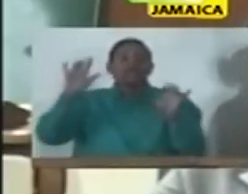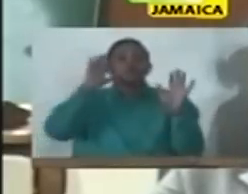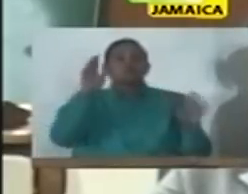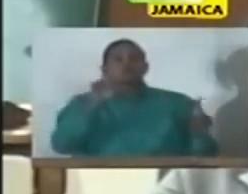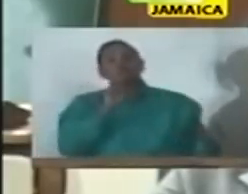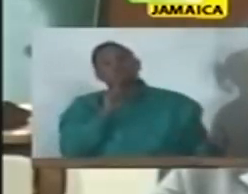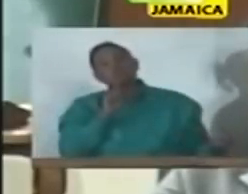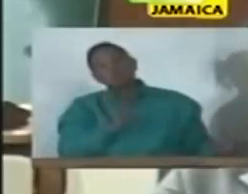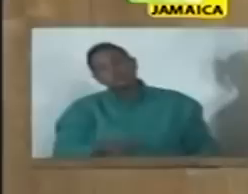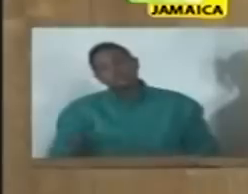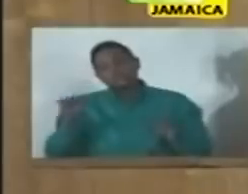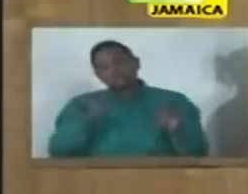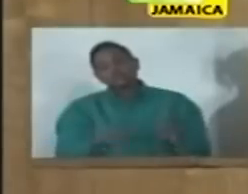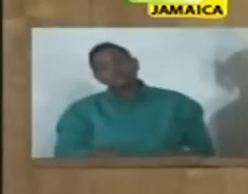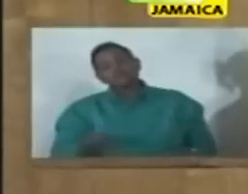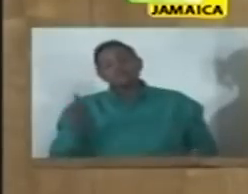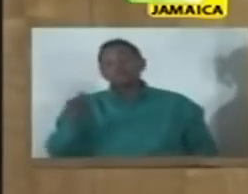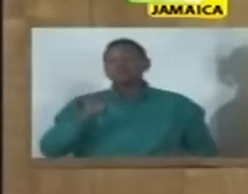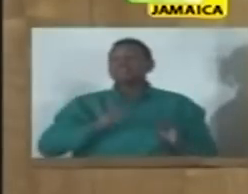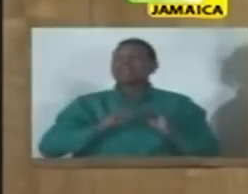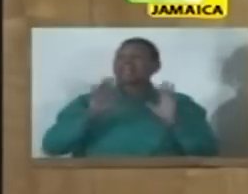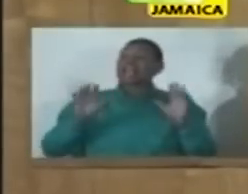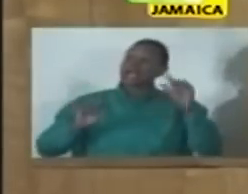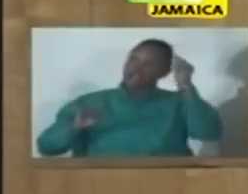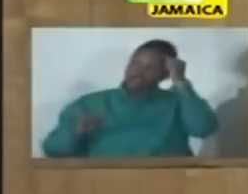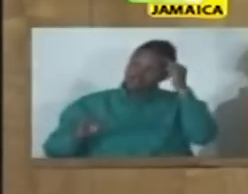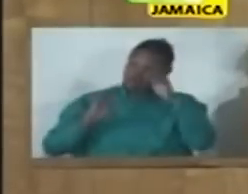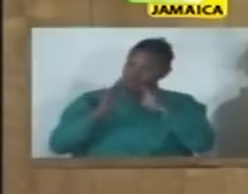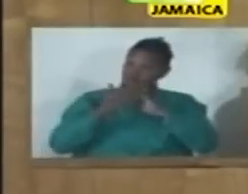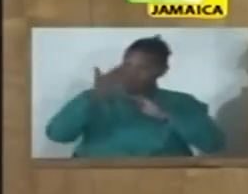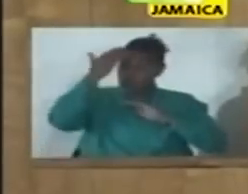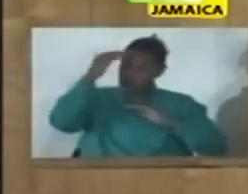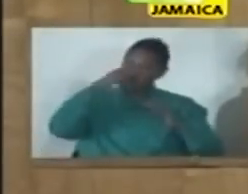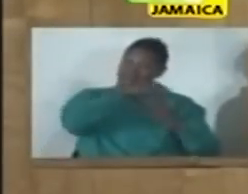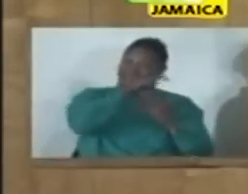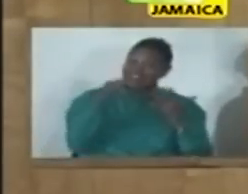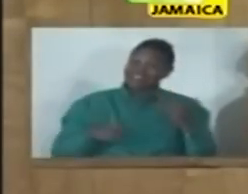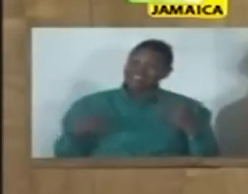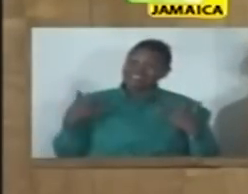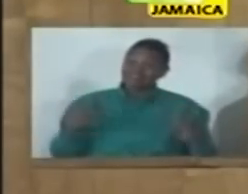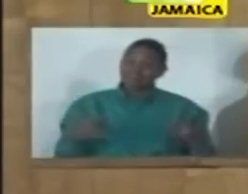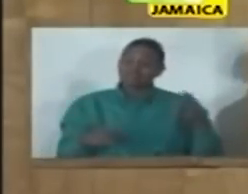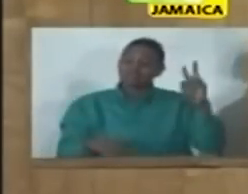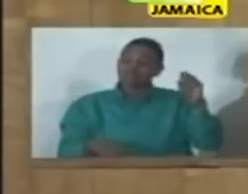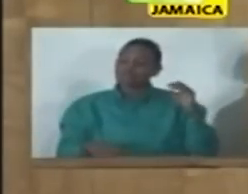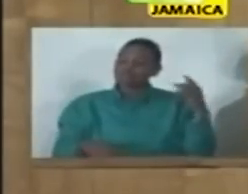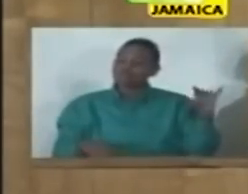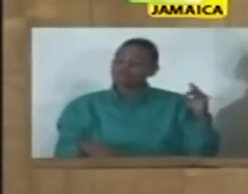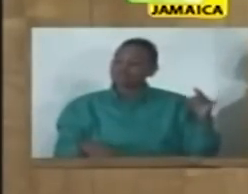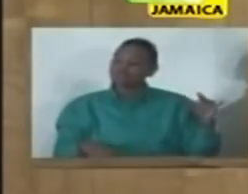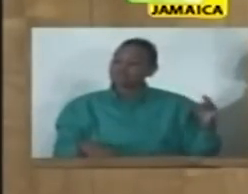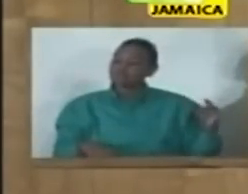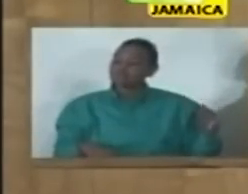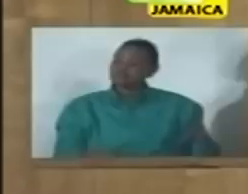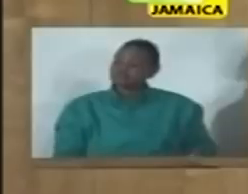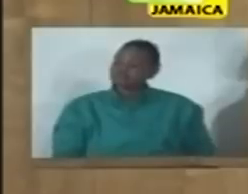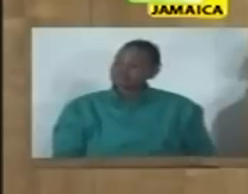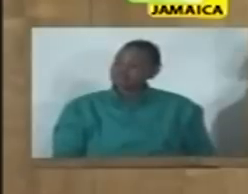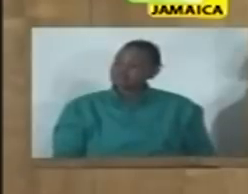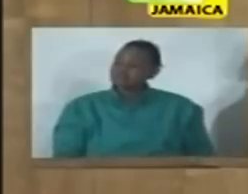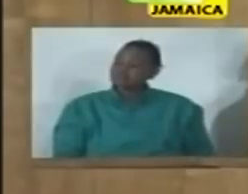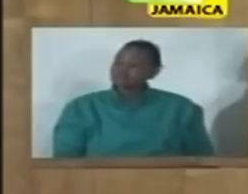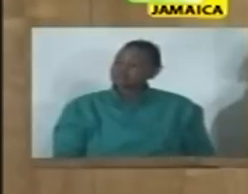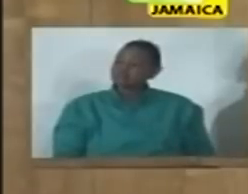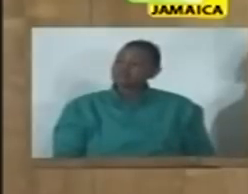Mr. President, that the government of Jamaica knew about these events from 2018. It's clear